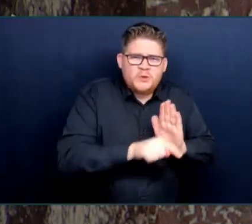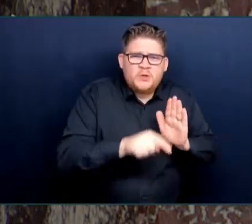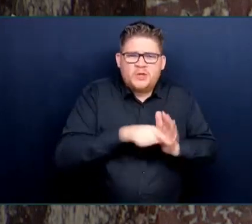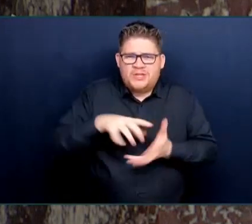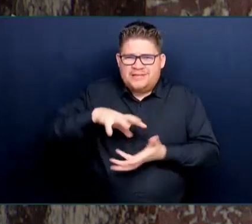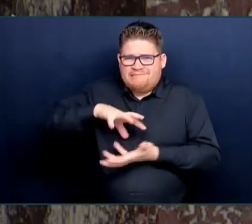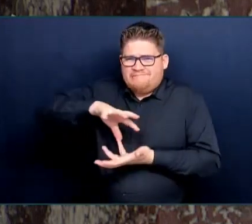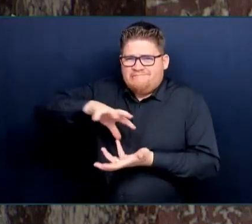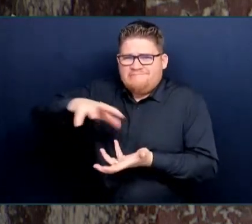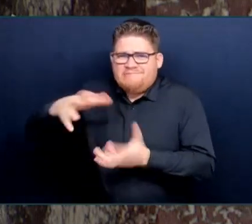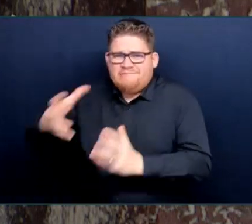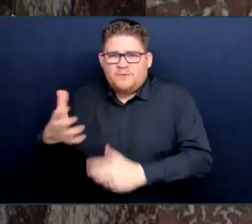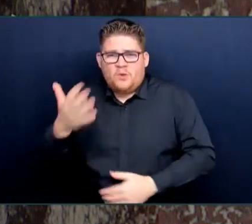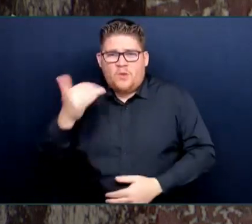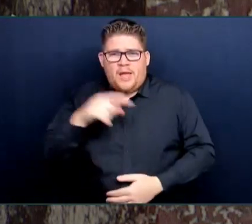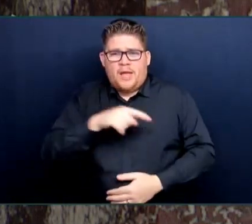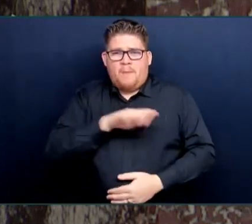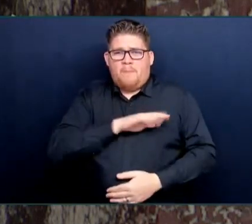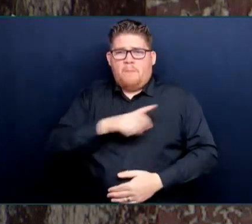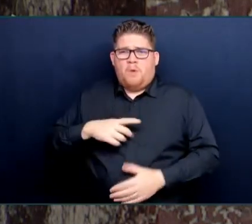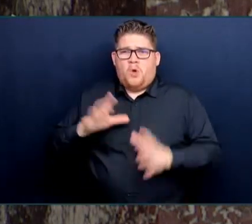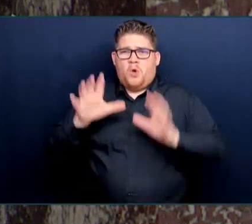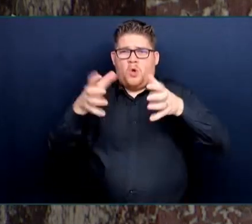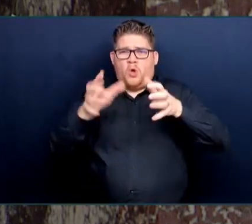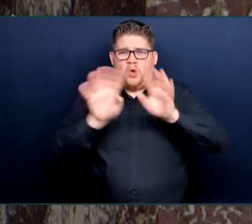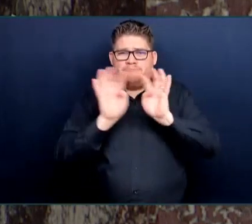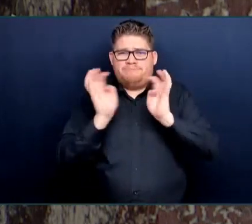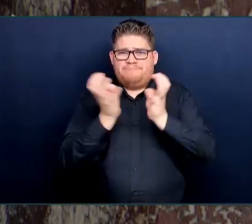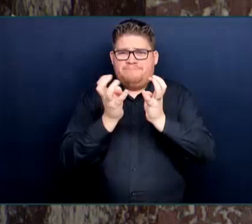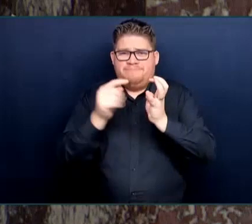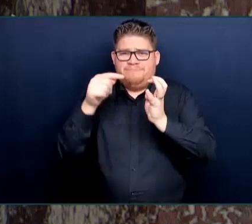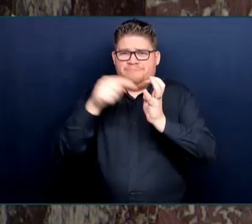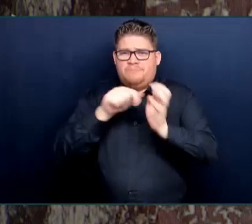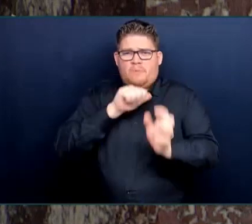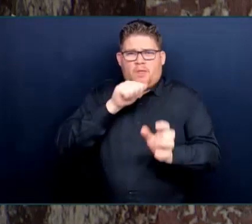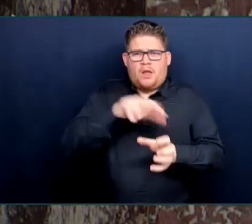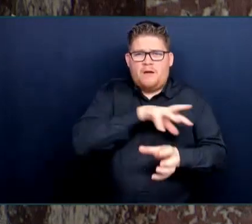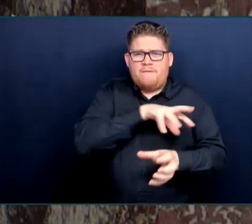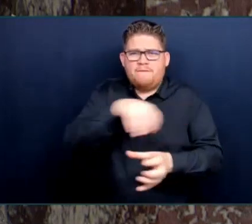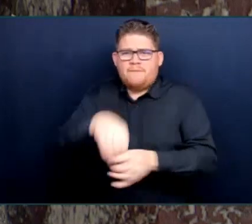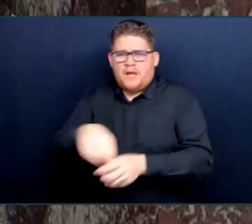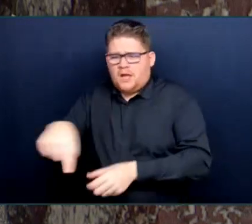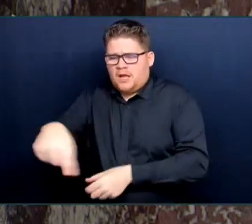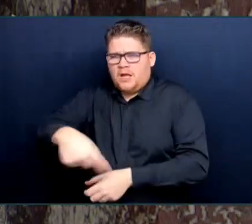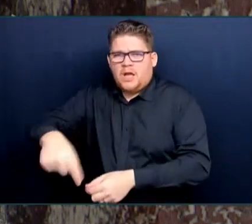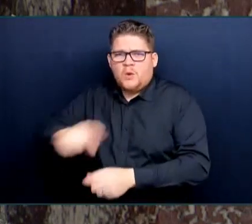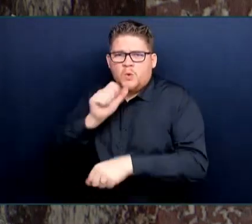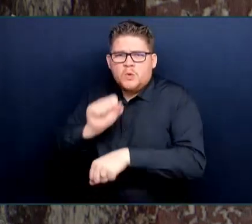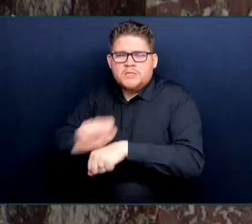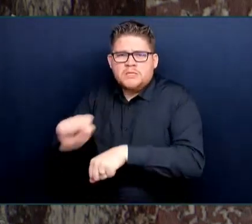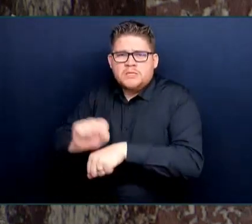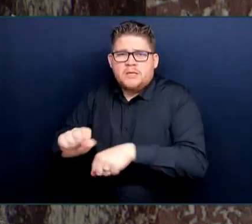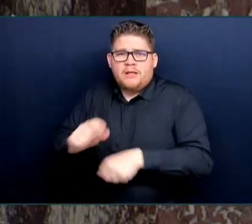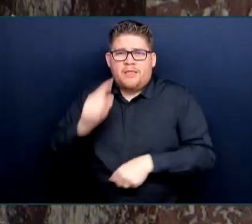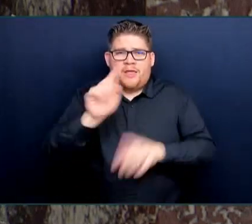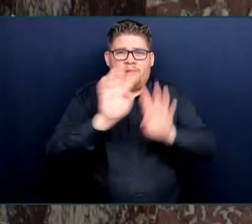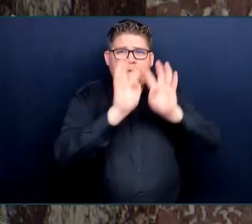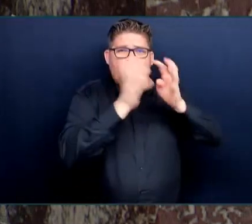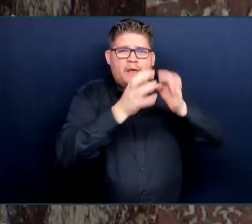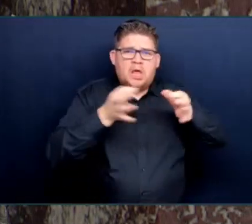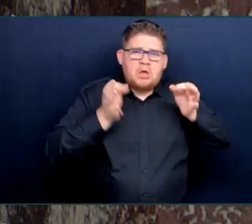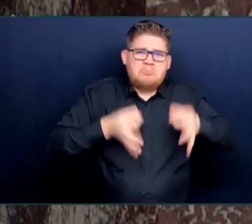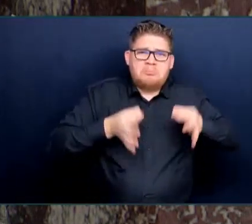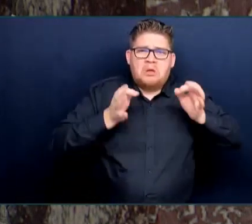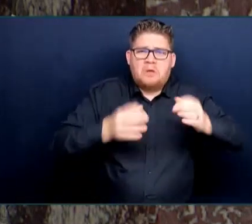Vancouver net huge wealth for few while leaving the fishers and the communities little. Last night, former